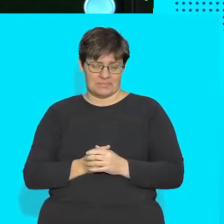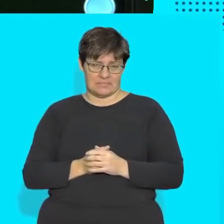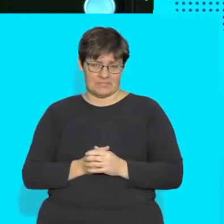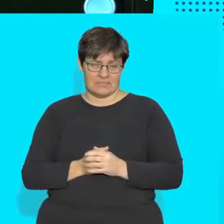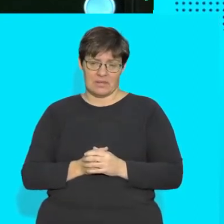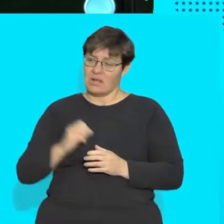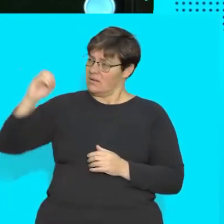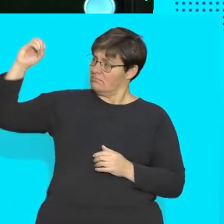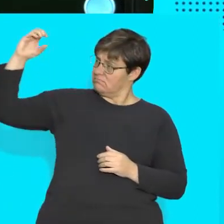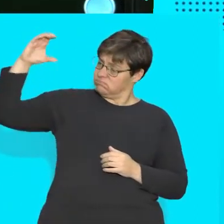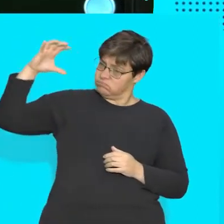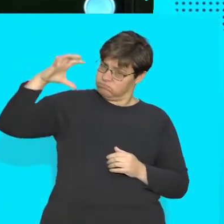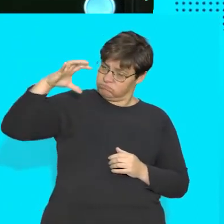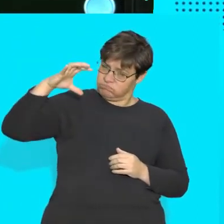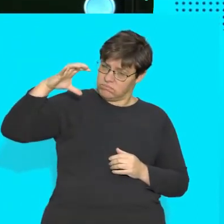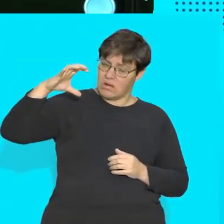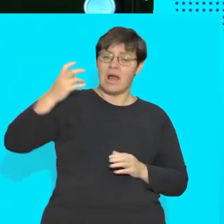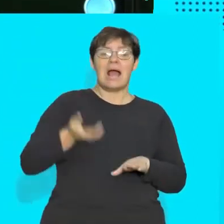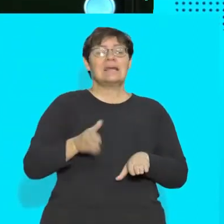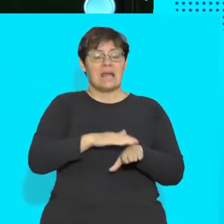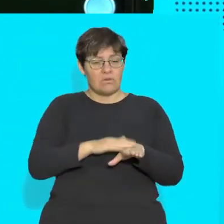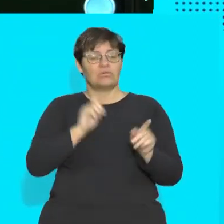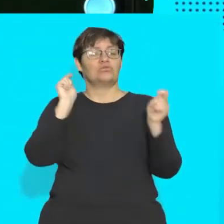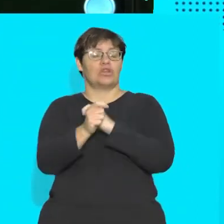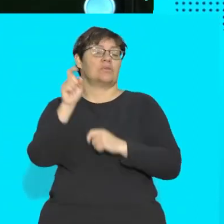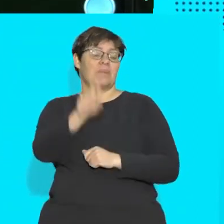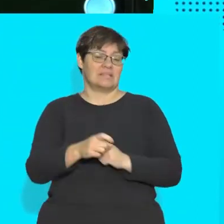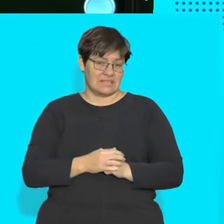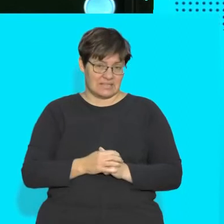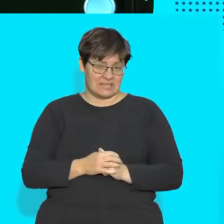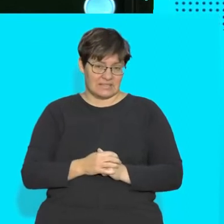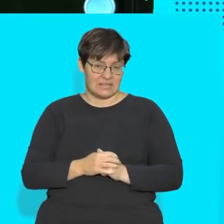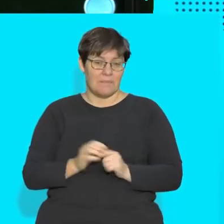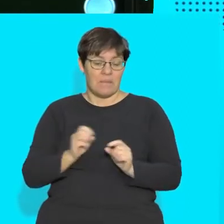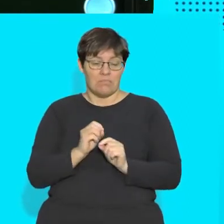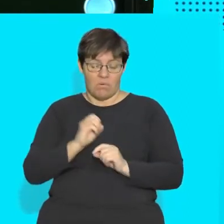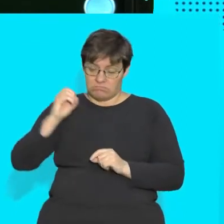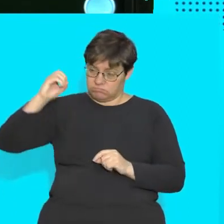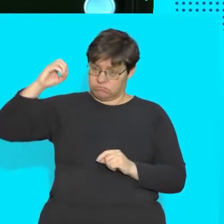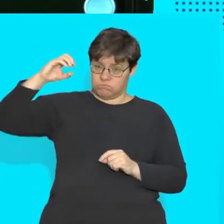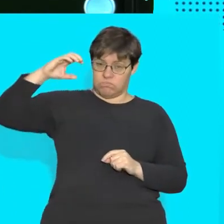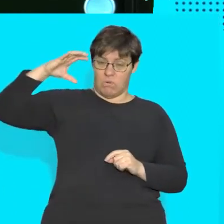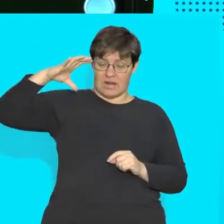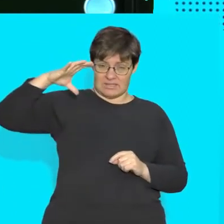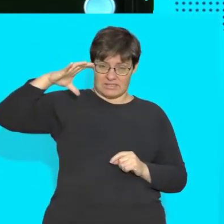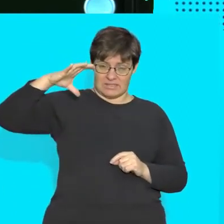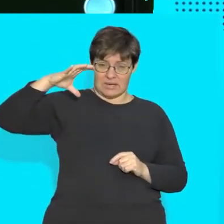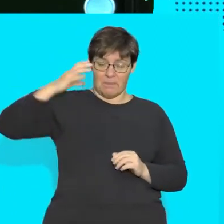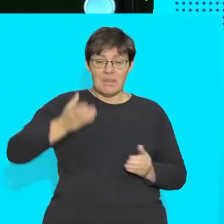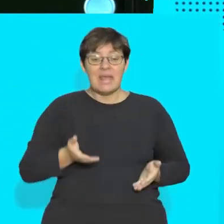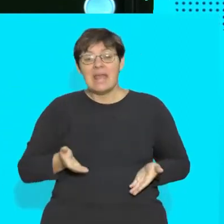Now, I've changed the intensity. I have to change the current. But I've made it brighter. When